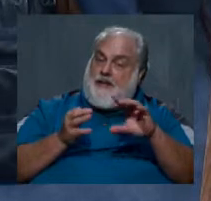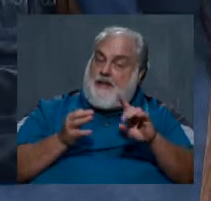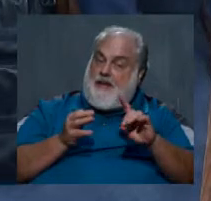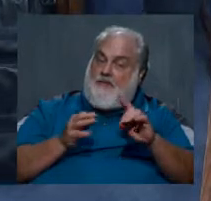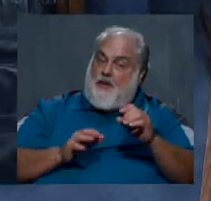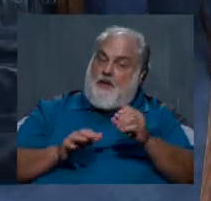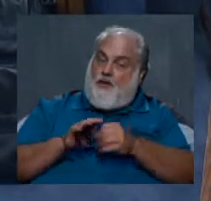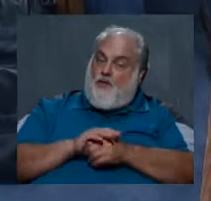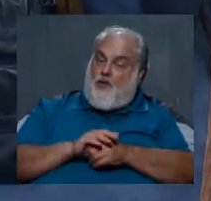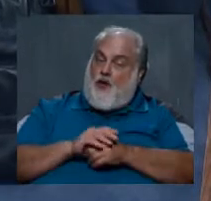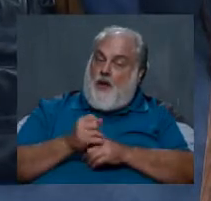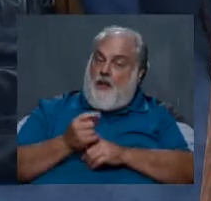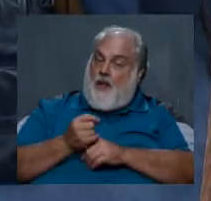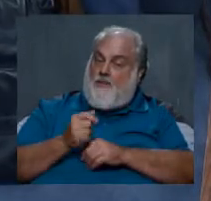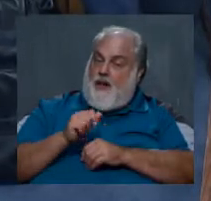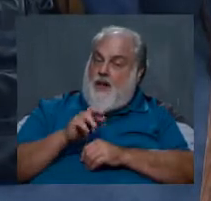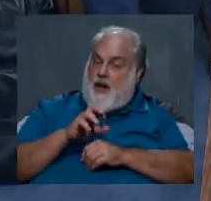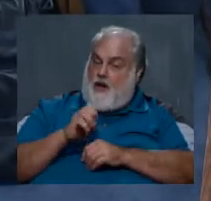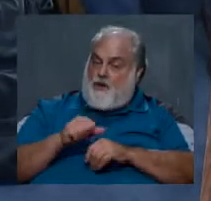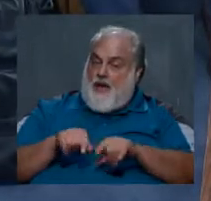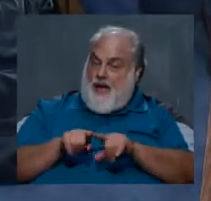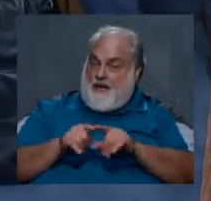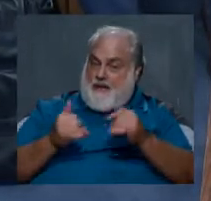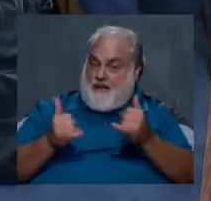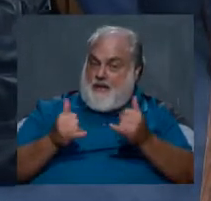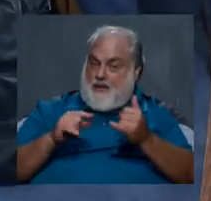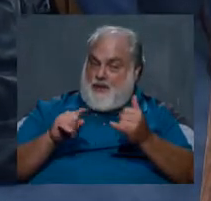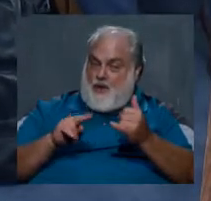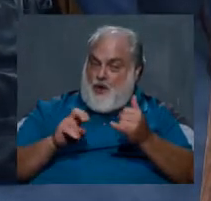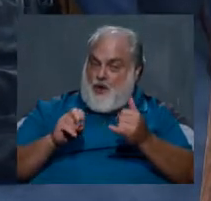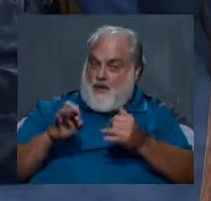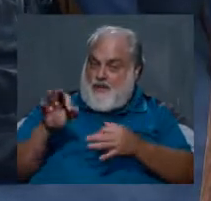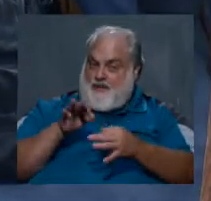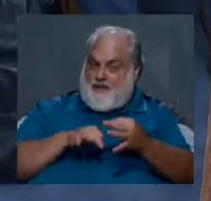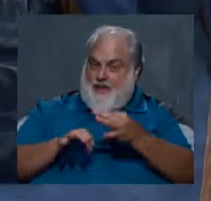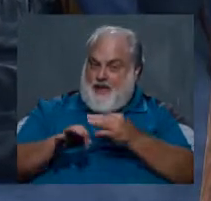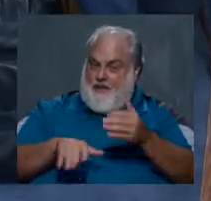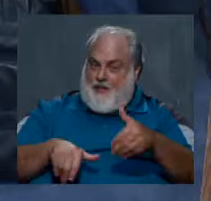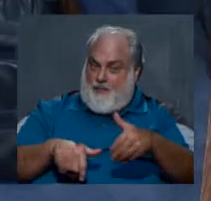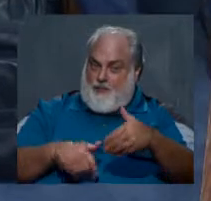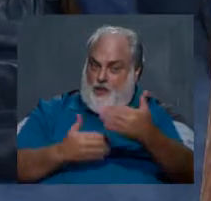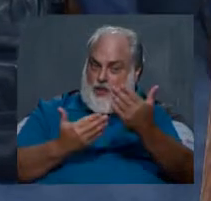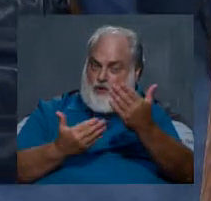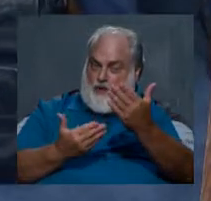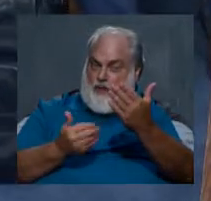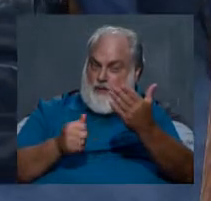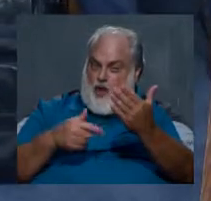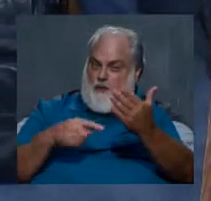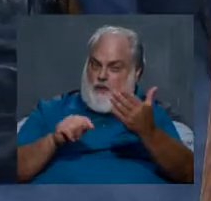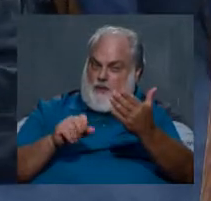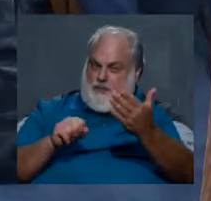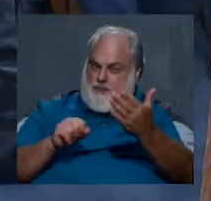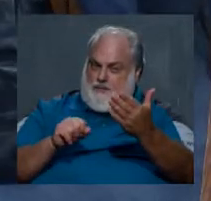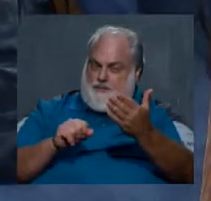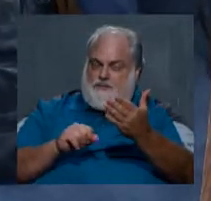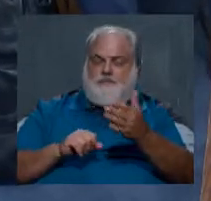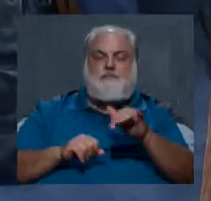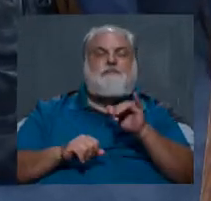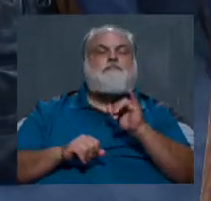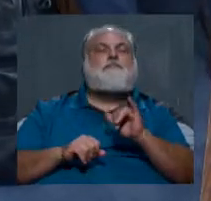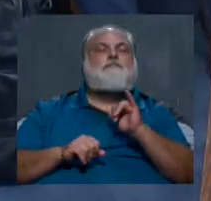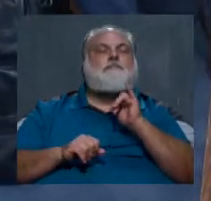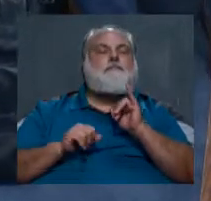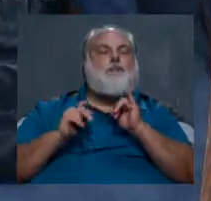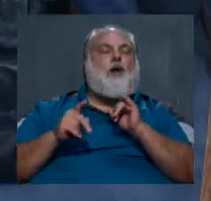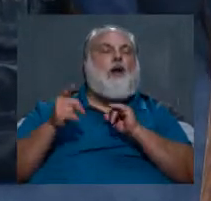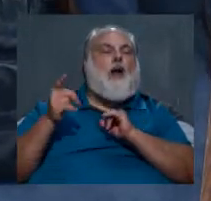the entire 11 acres as it's currently zoned versus as it's being proposed as multifamily. Okay. So